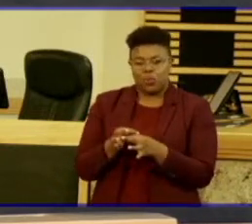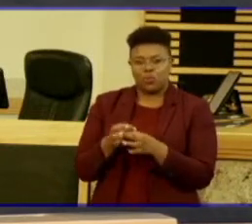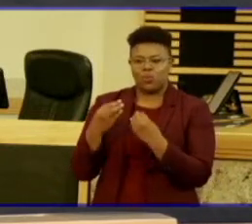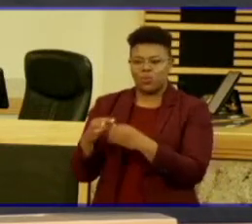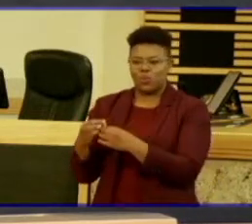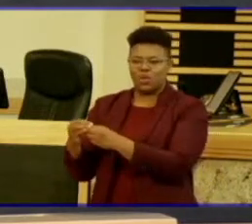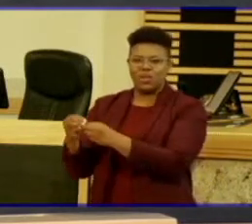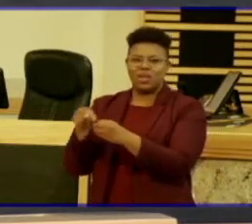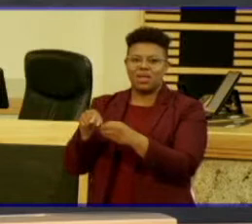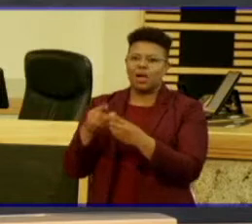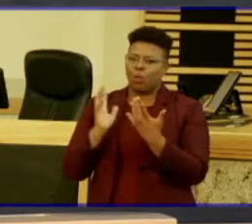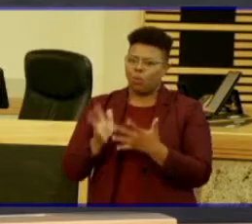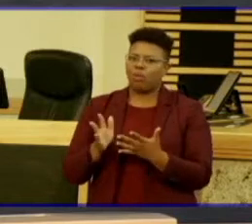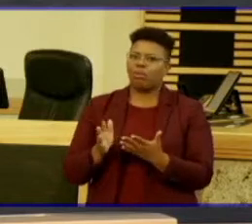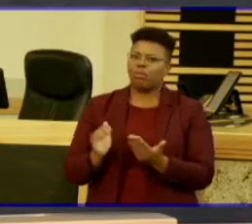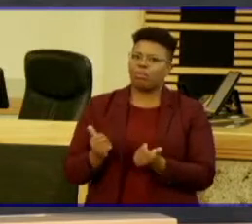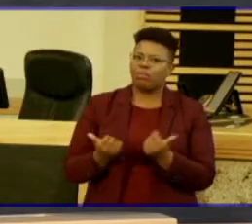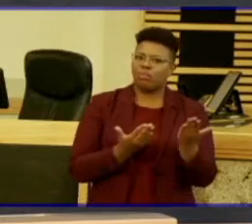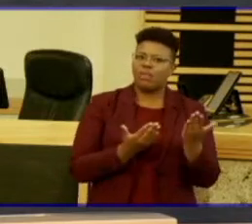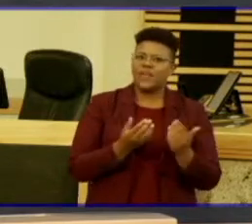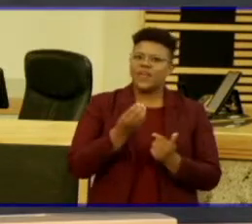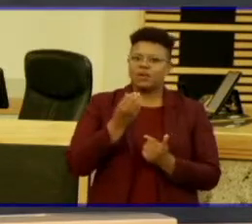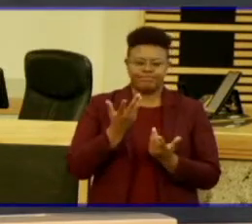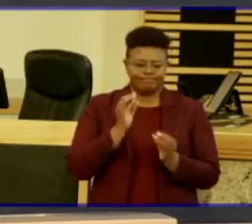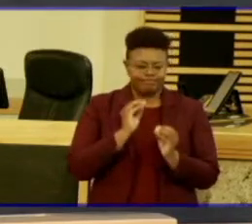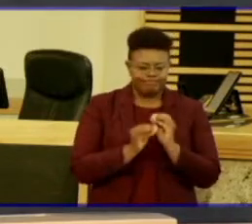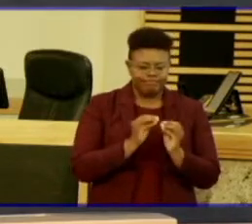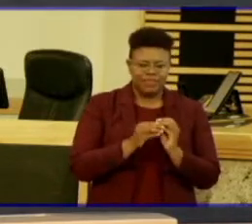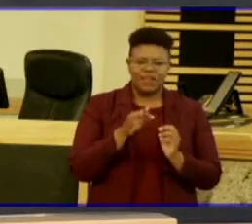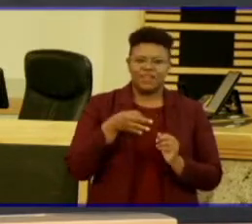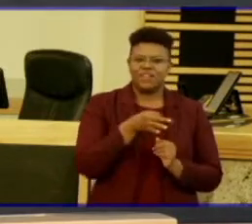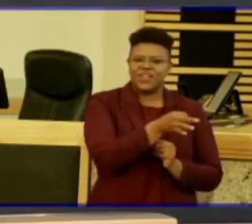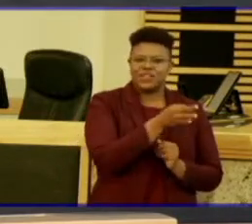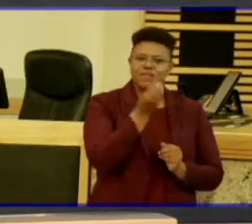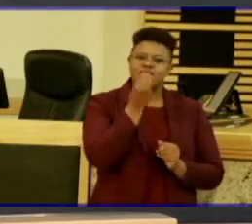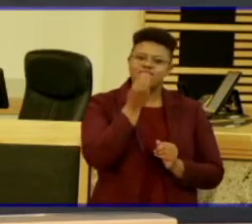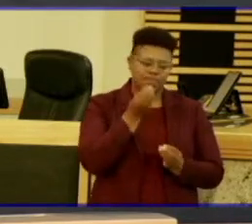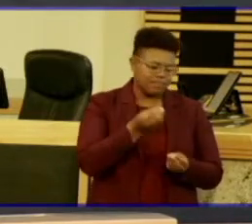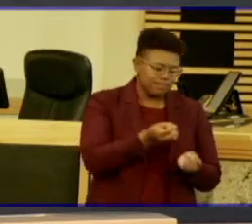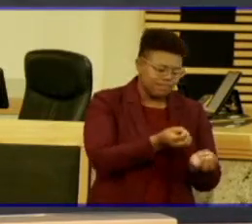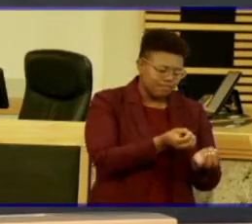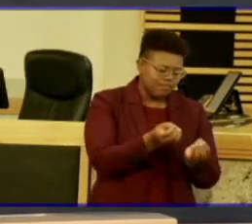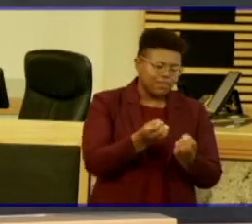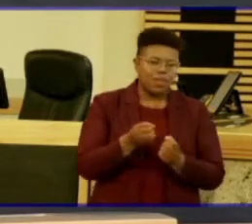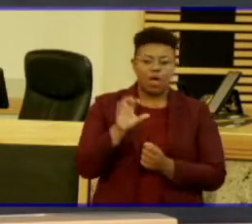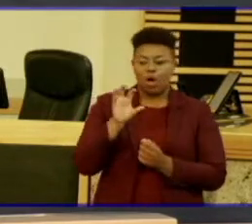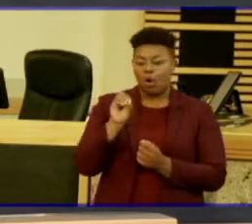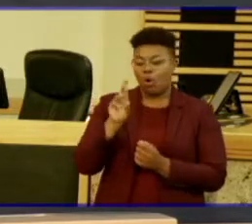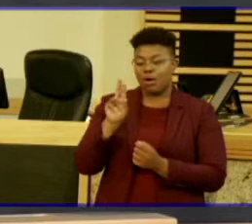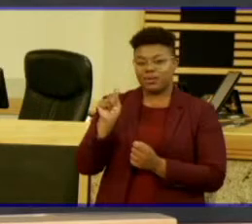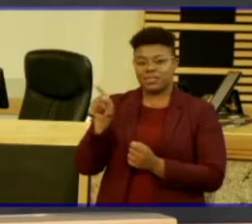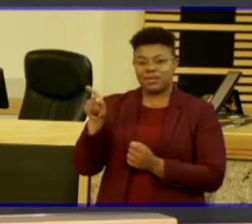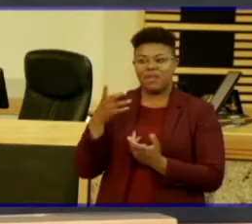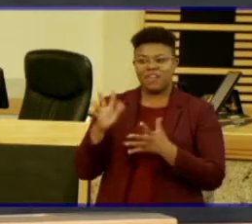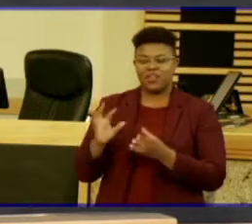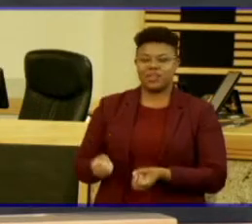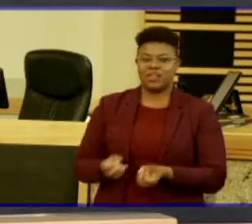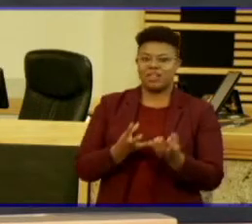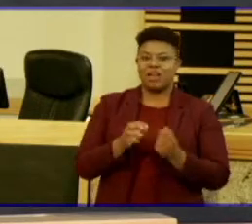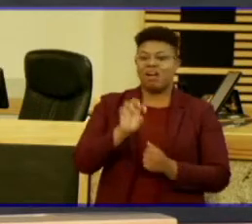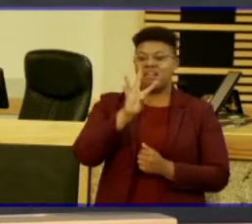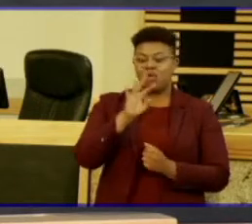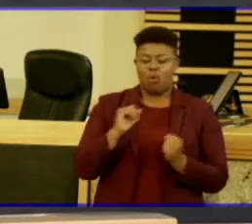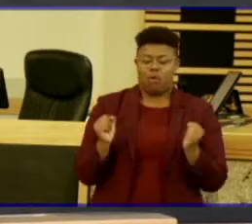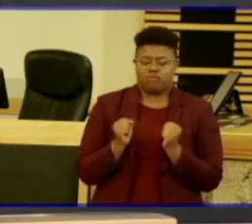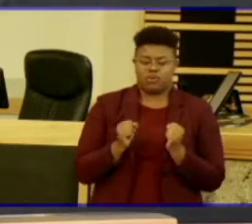live feedstock for the fish feed. The Ora Tambo District Municipality has procured 4 refrigerated containers for the